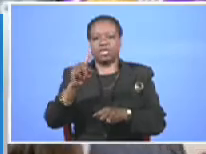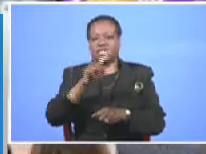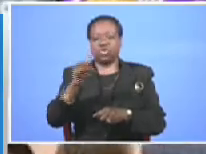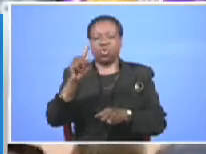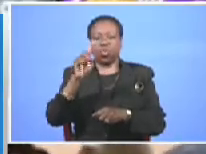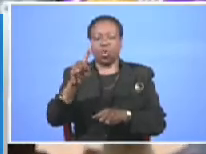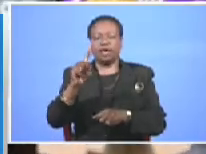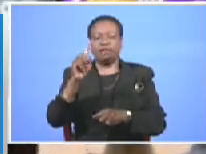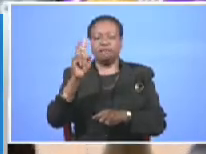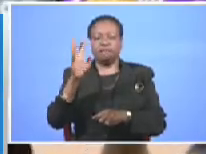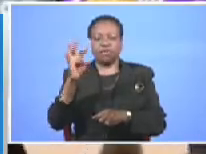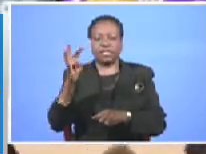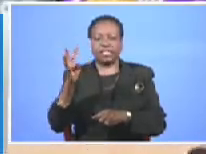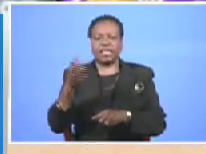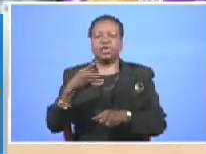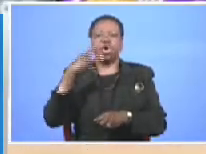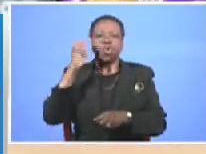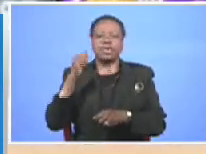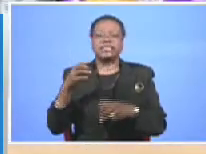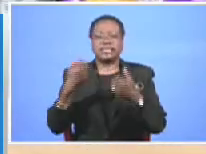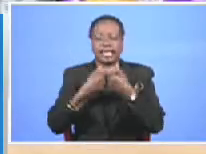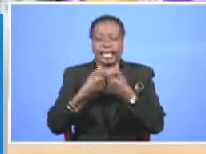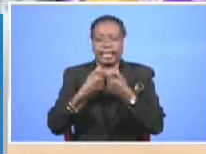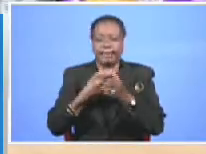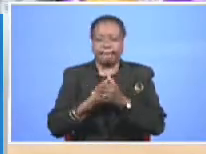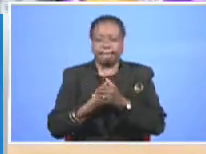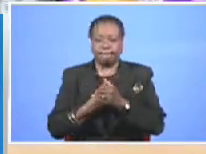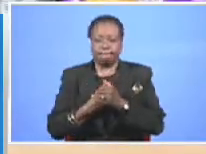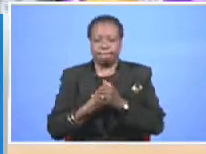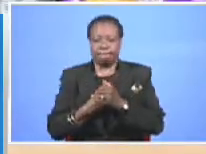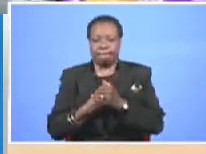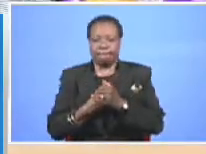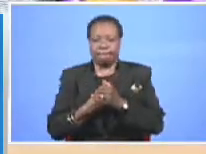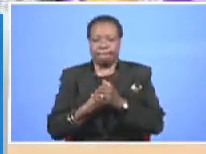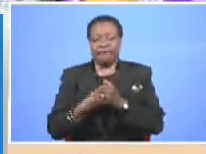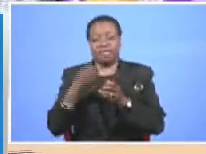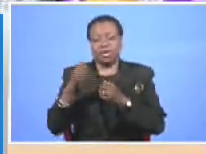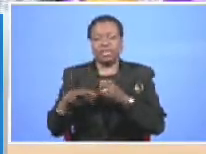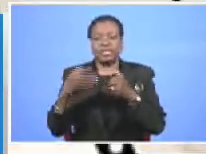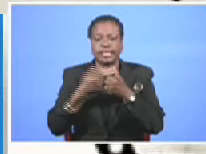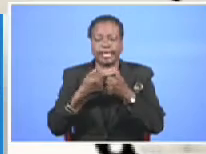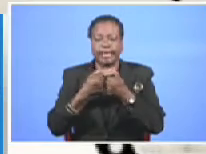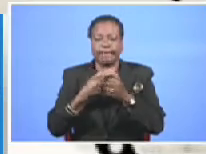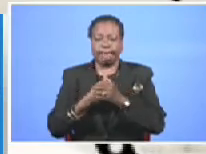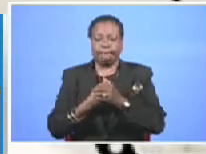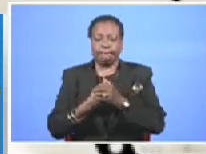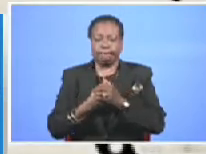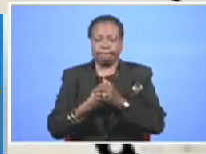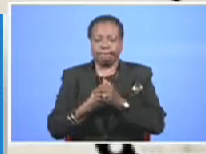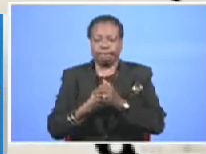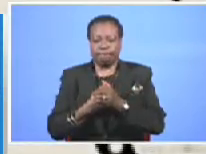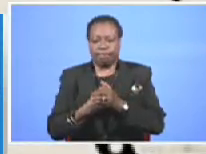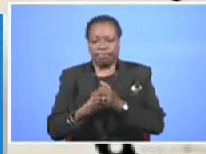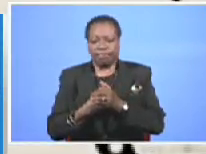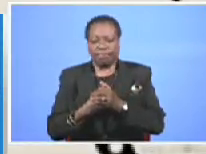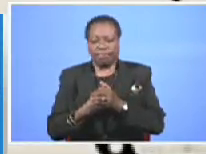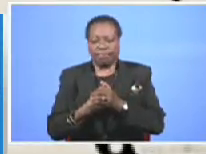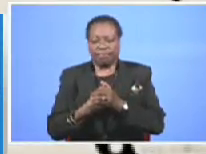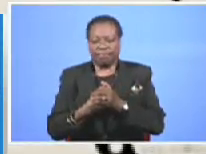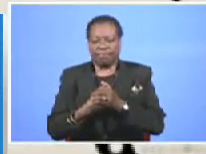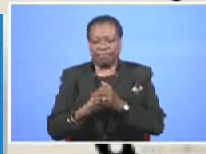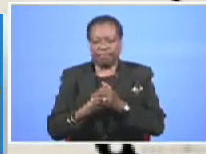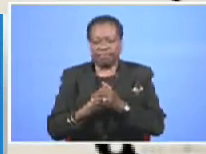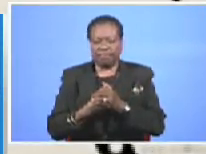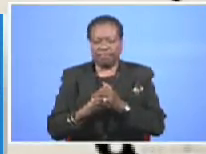121-114. So much I can get back in the game and stay down with basketball, man. I'm glad to see me to get some shots to come to